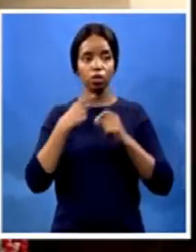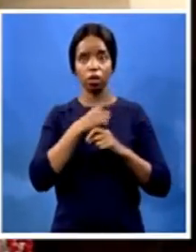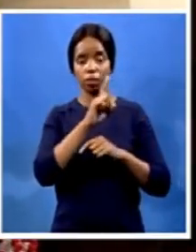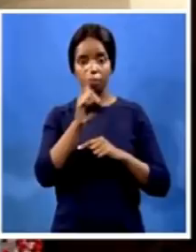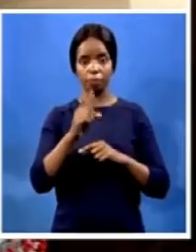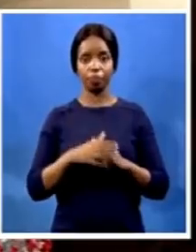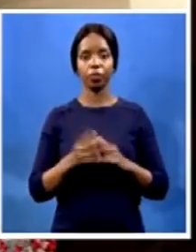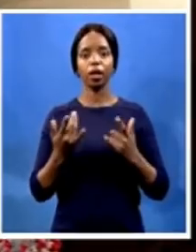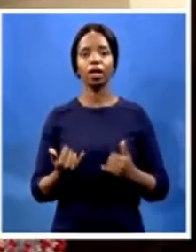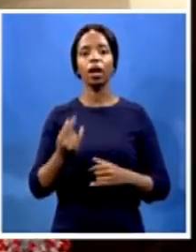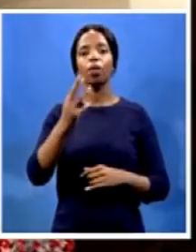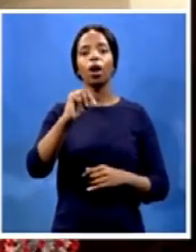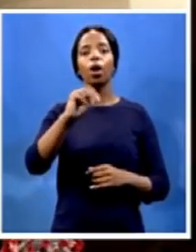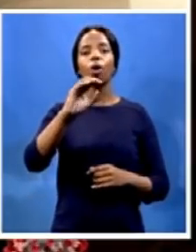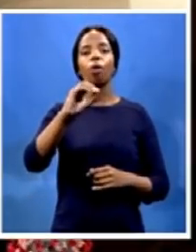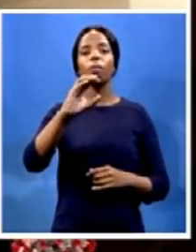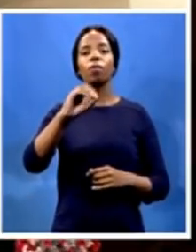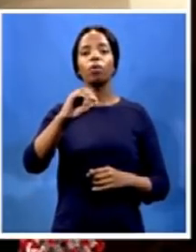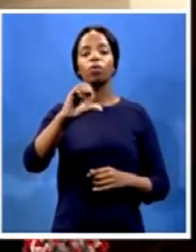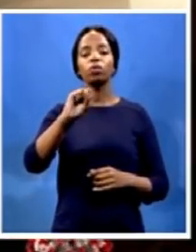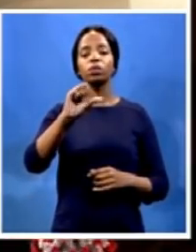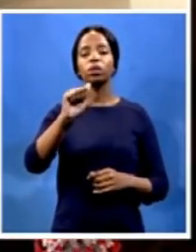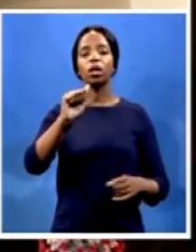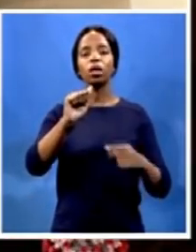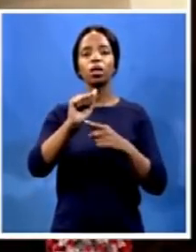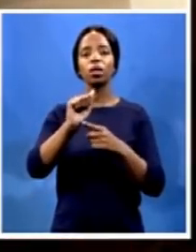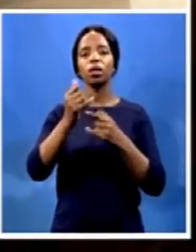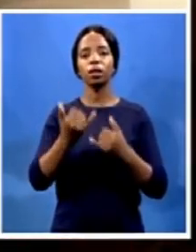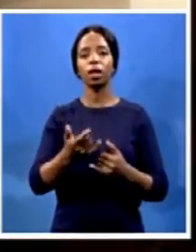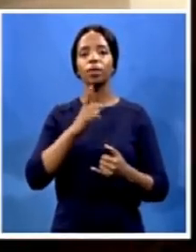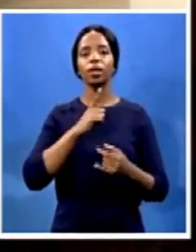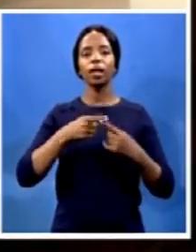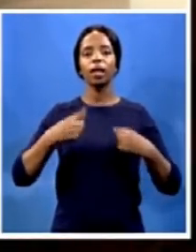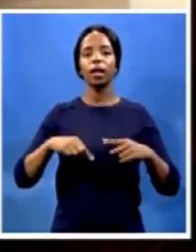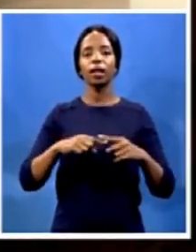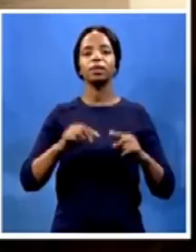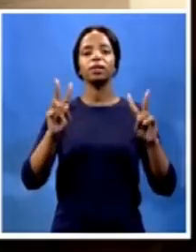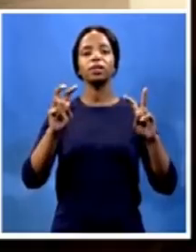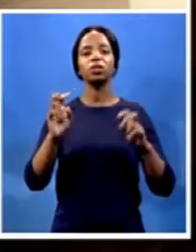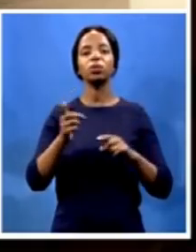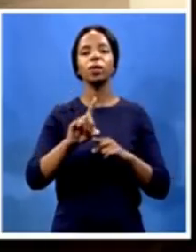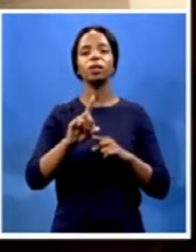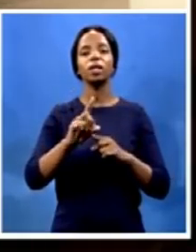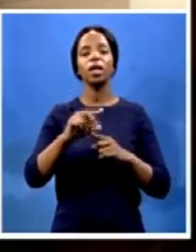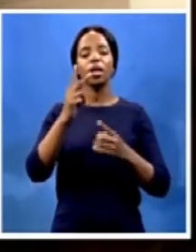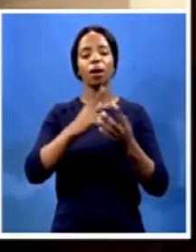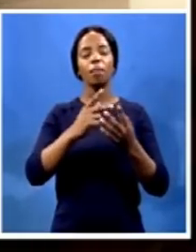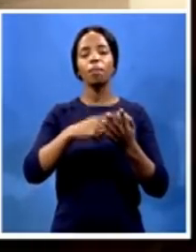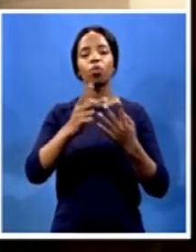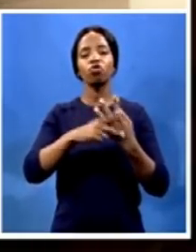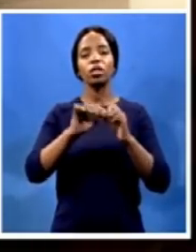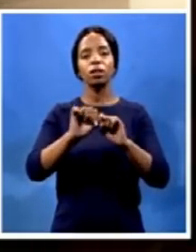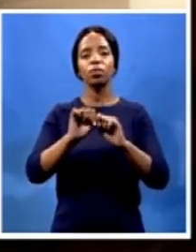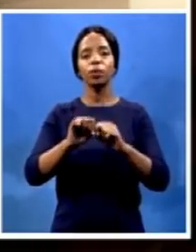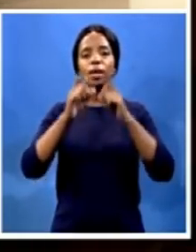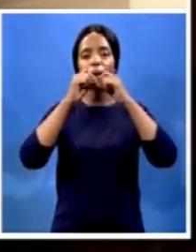reusable face mask project. Doctor, pleasure having you on the program. Thank you. Talk to us about this project and